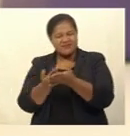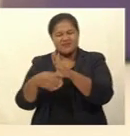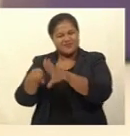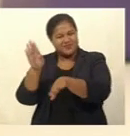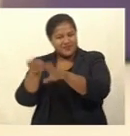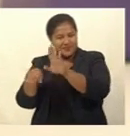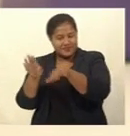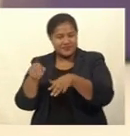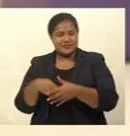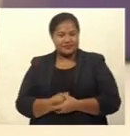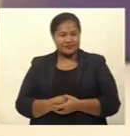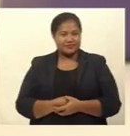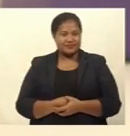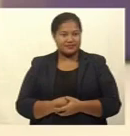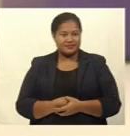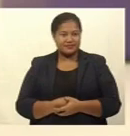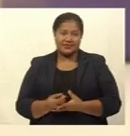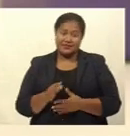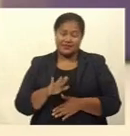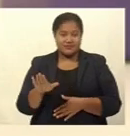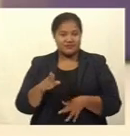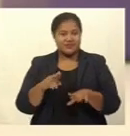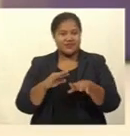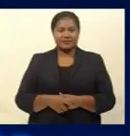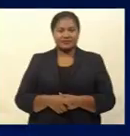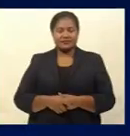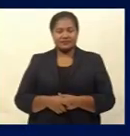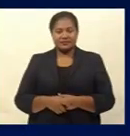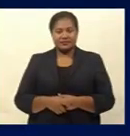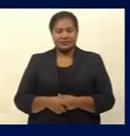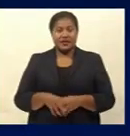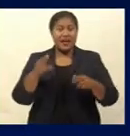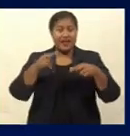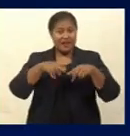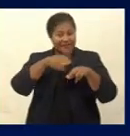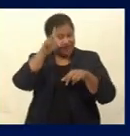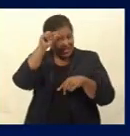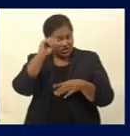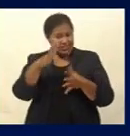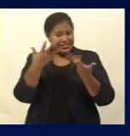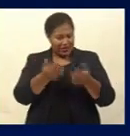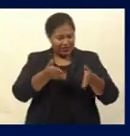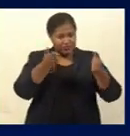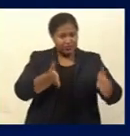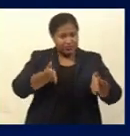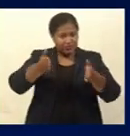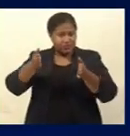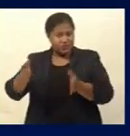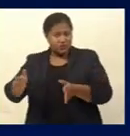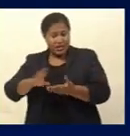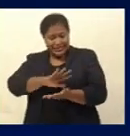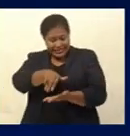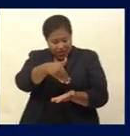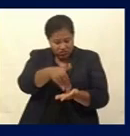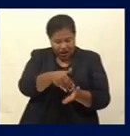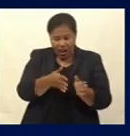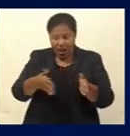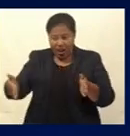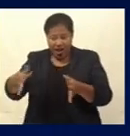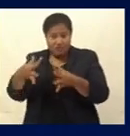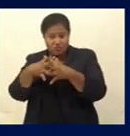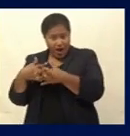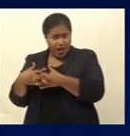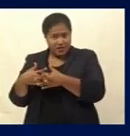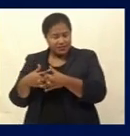response. That's all for now from HFC Bank. Fijians in containment zones in the central and western divisions